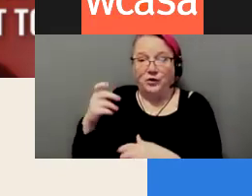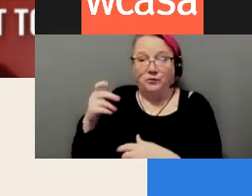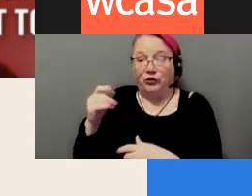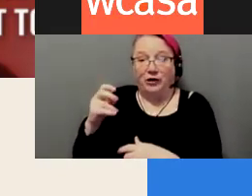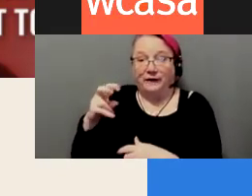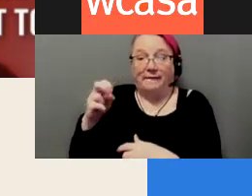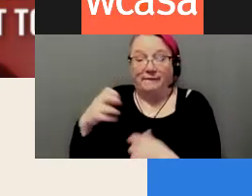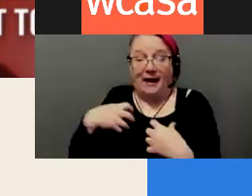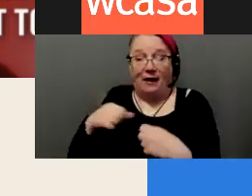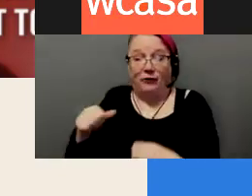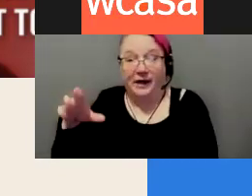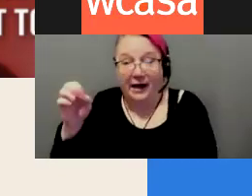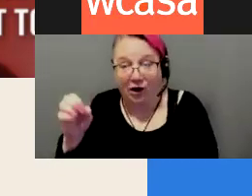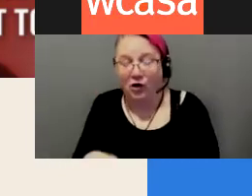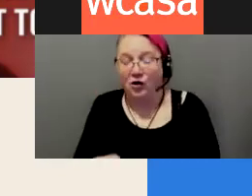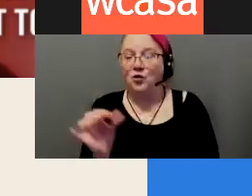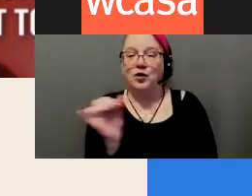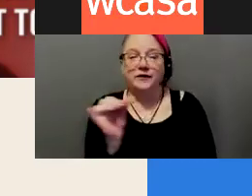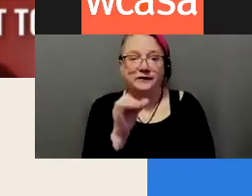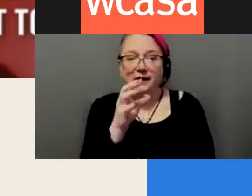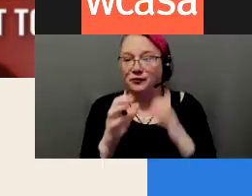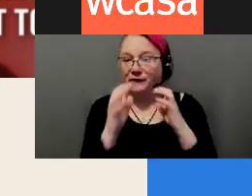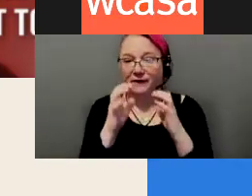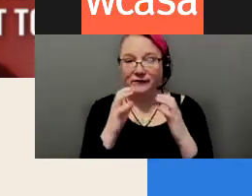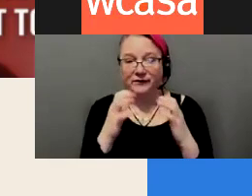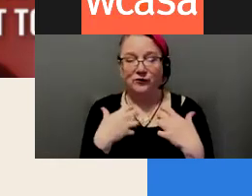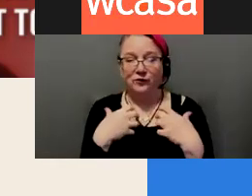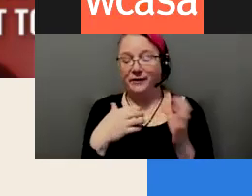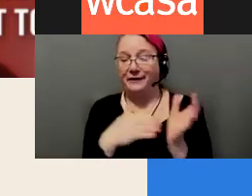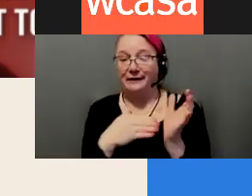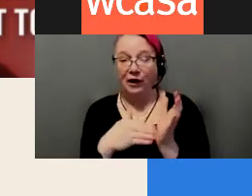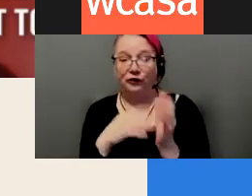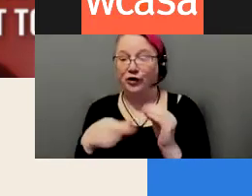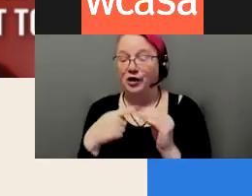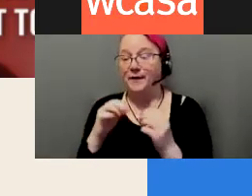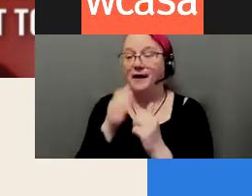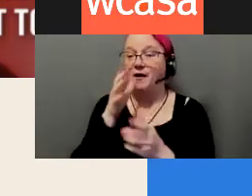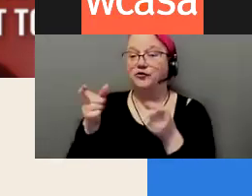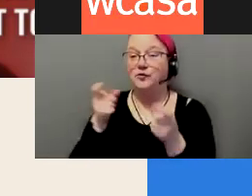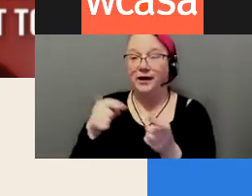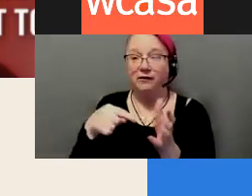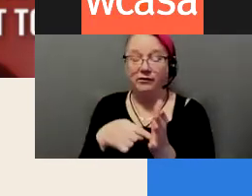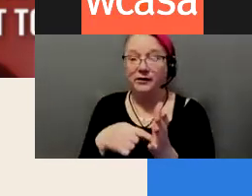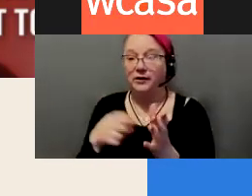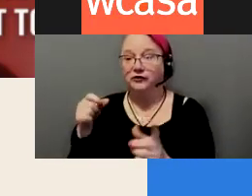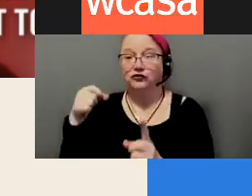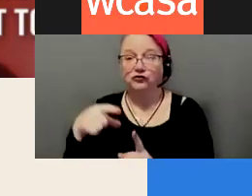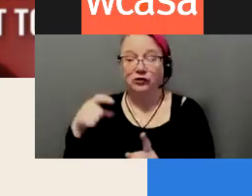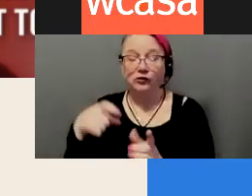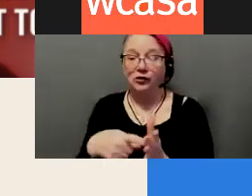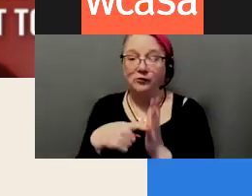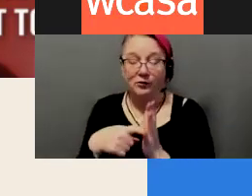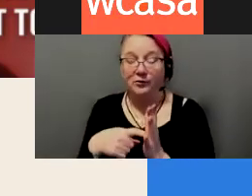that. The same way you'd have a conversation with that healthcare provider about how would you handle this? How does this trigger a mandated report from